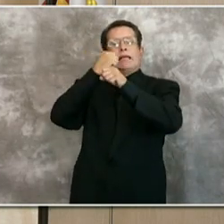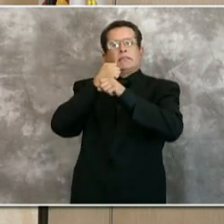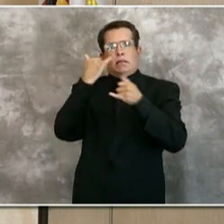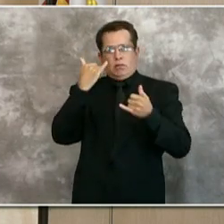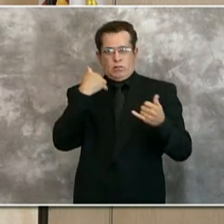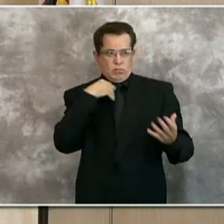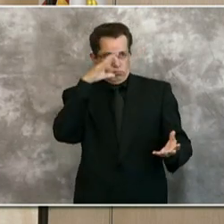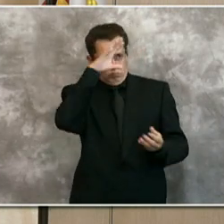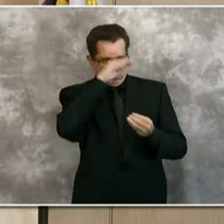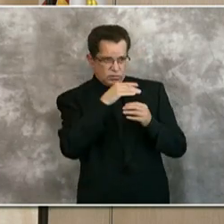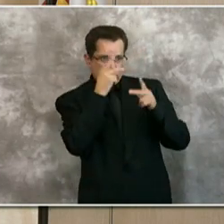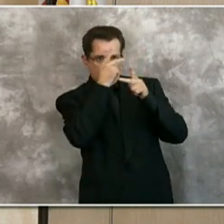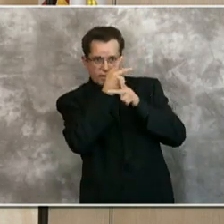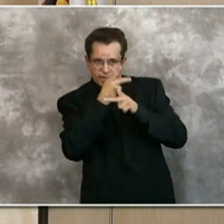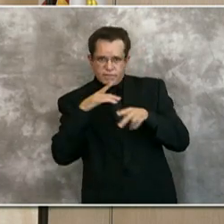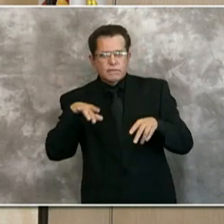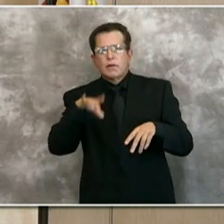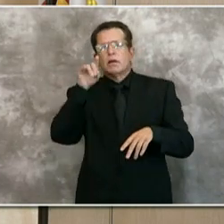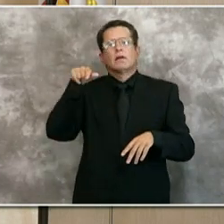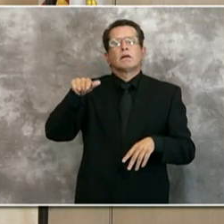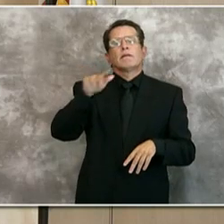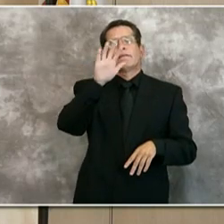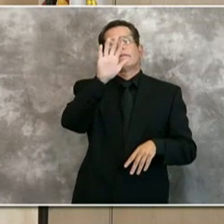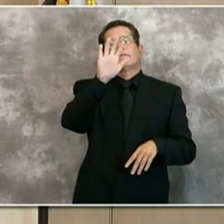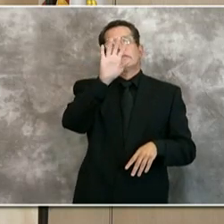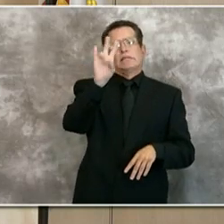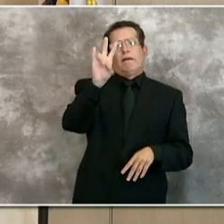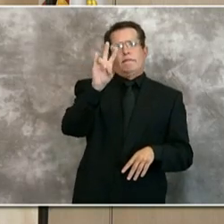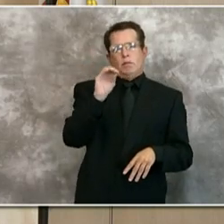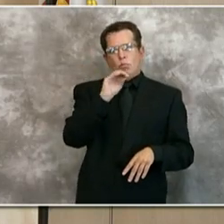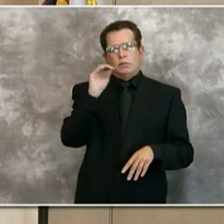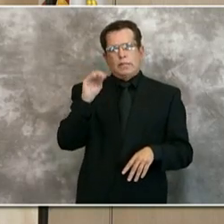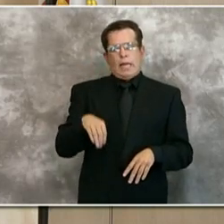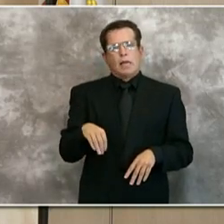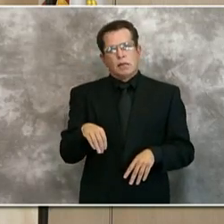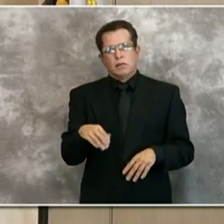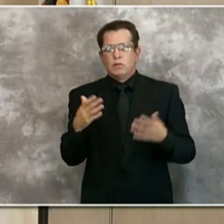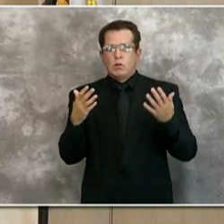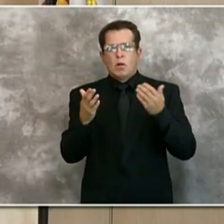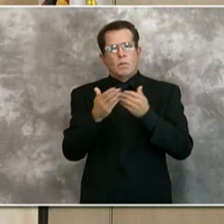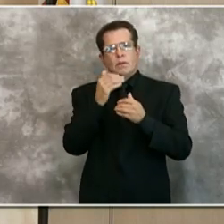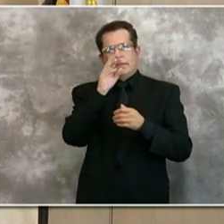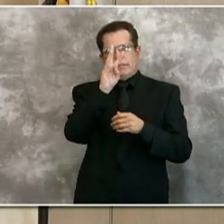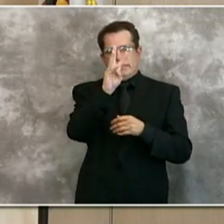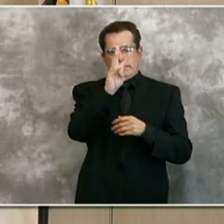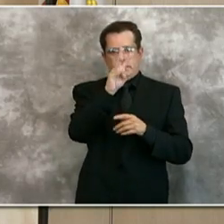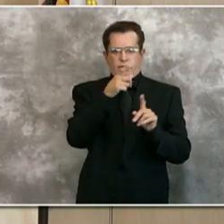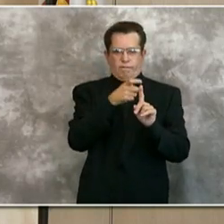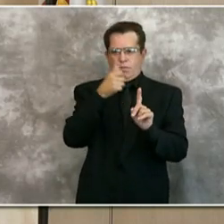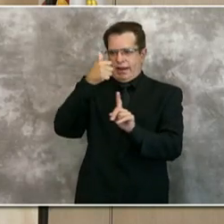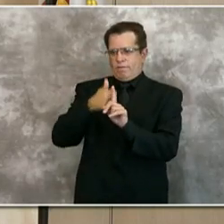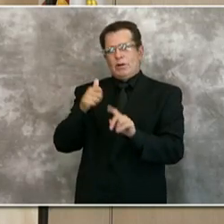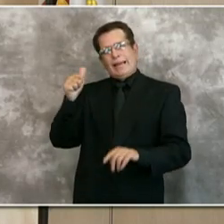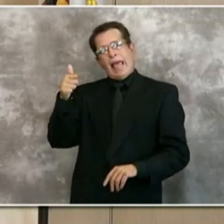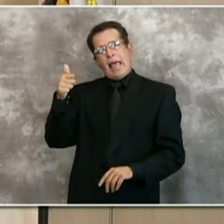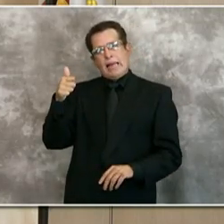has estimated that 57% of, or nearly 6 out of every 10 San